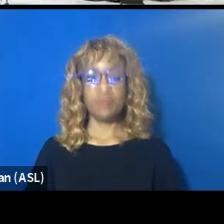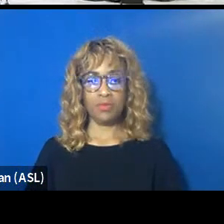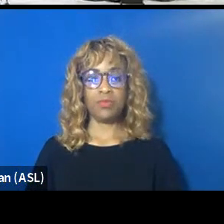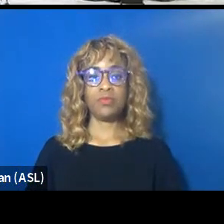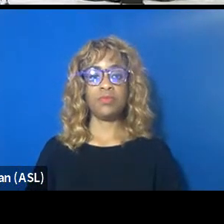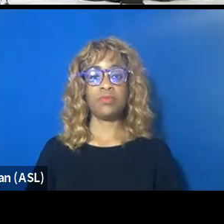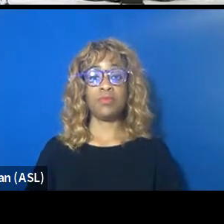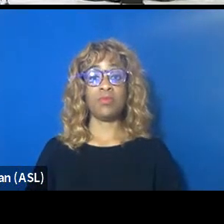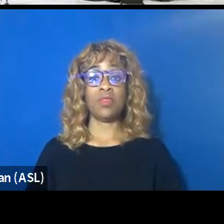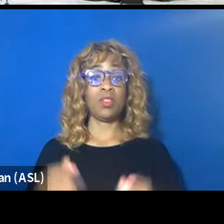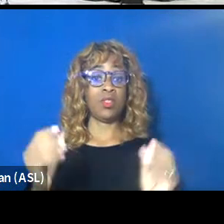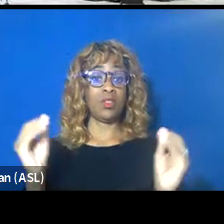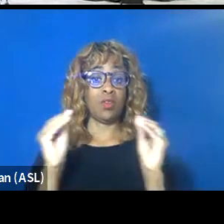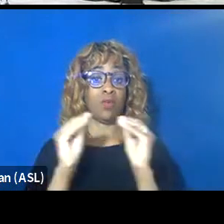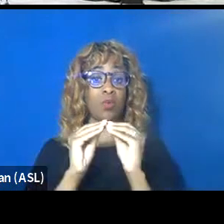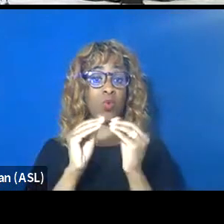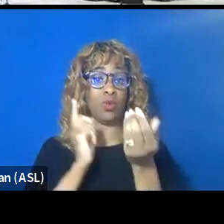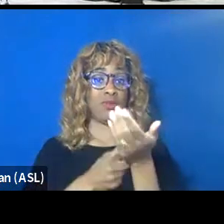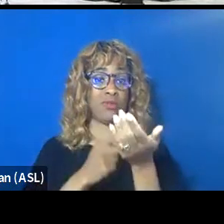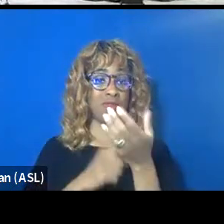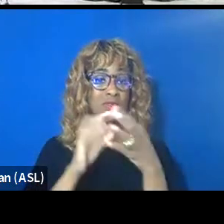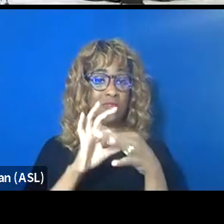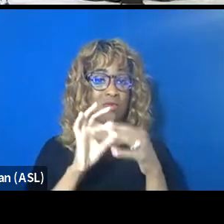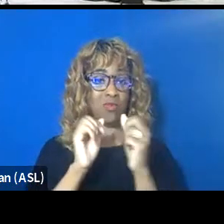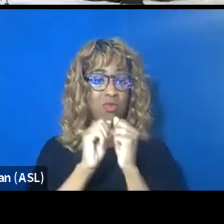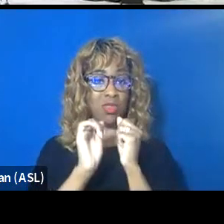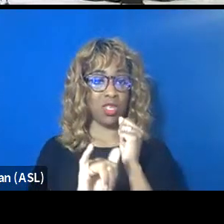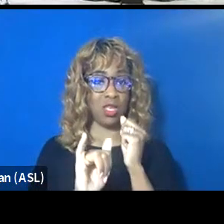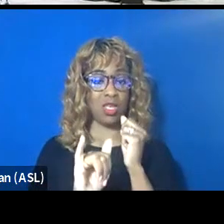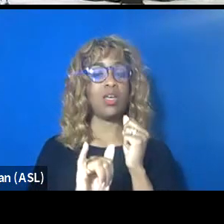Okay, with no further discussion,